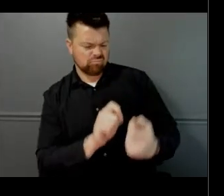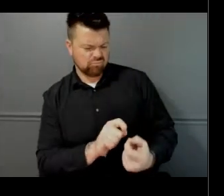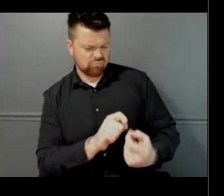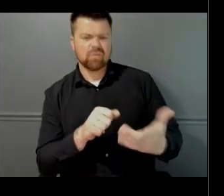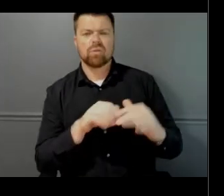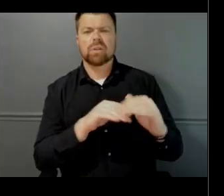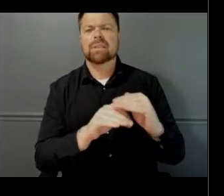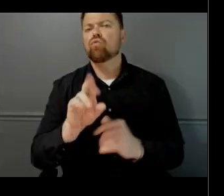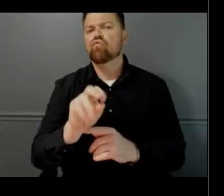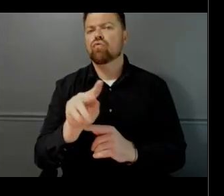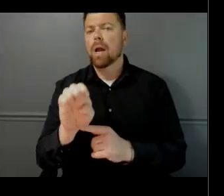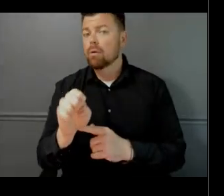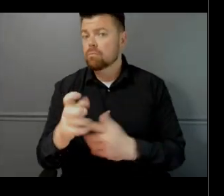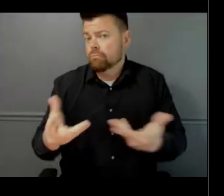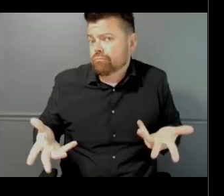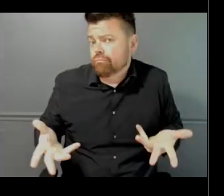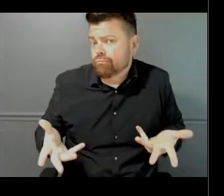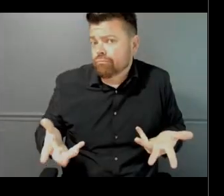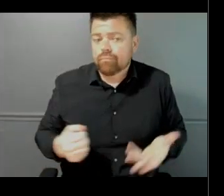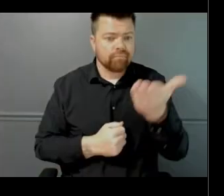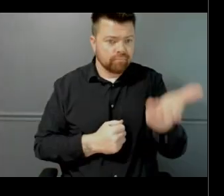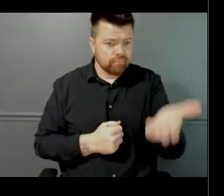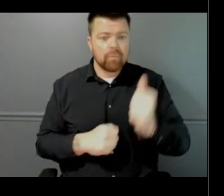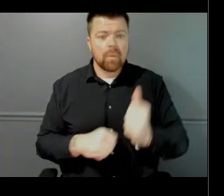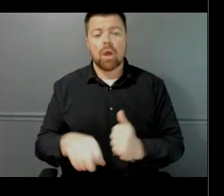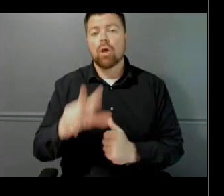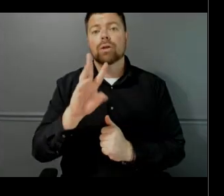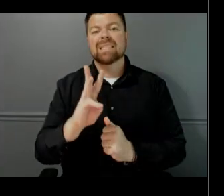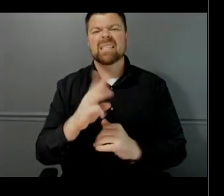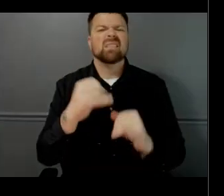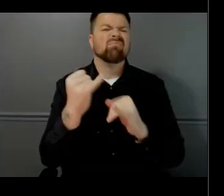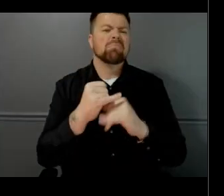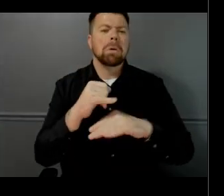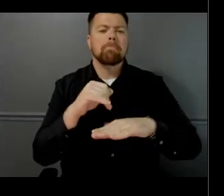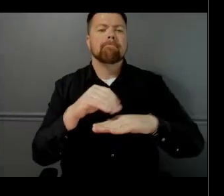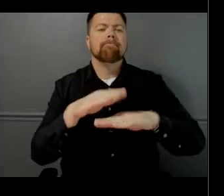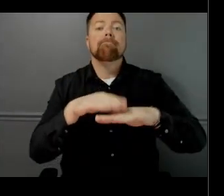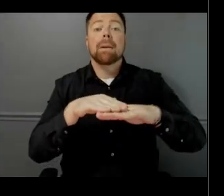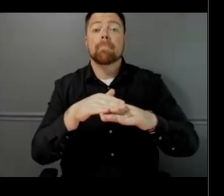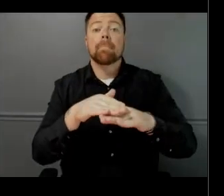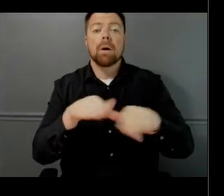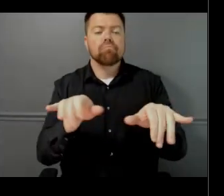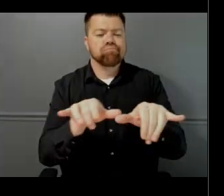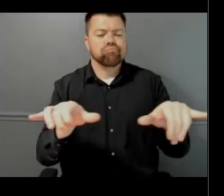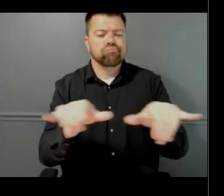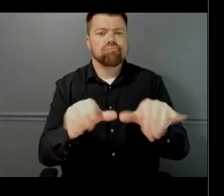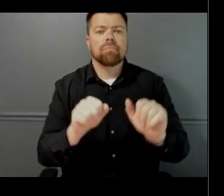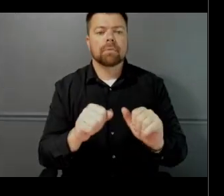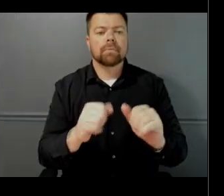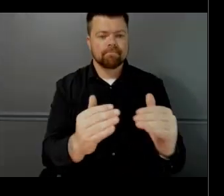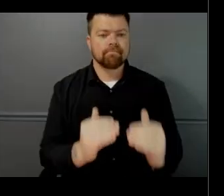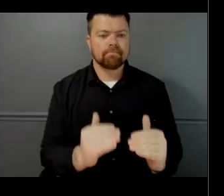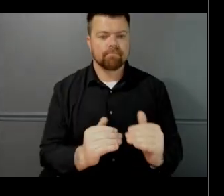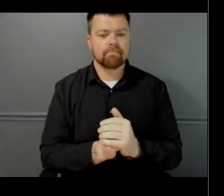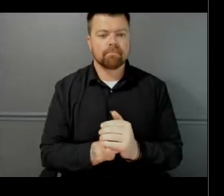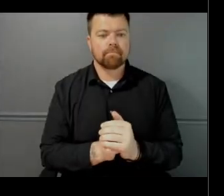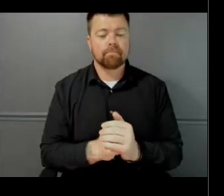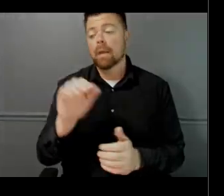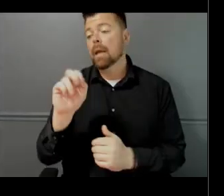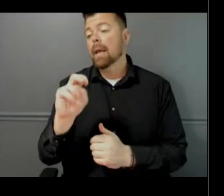accessible route are a 36-inch minimum width. ANSI